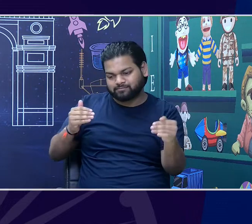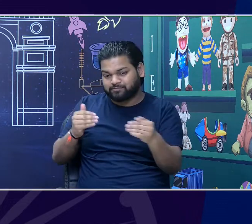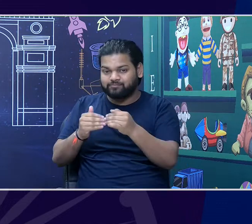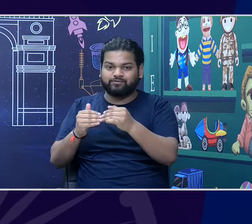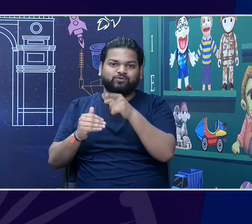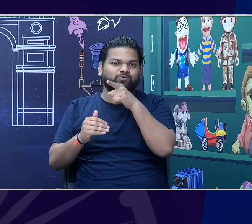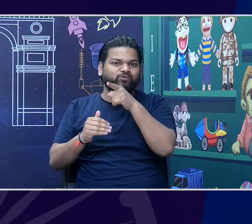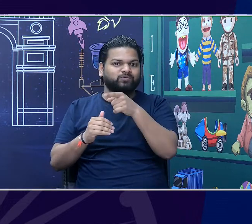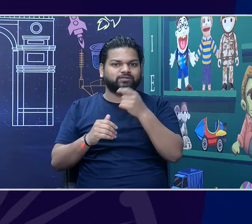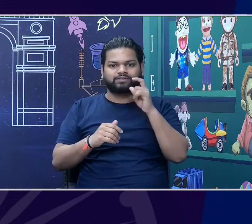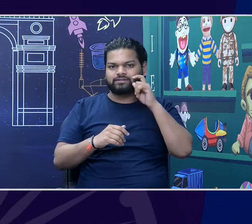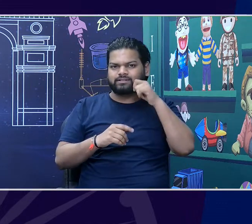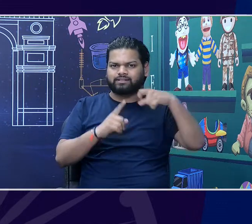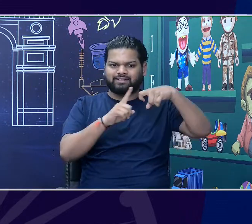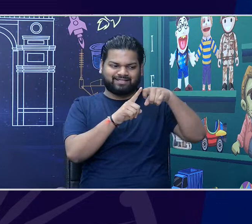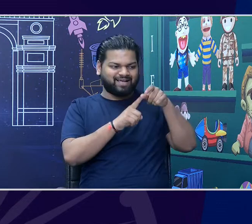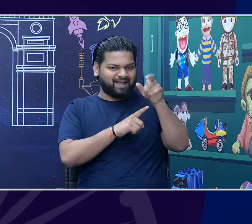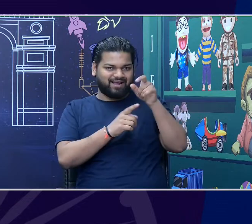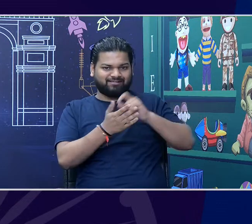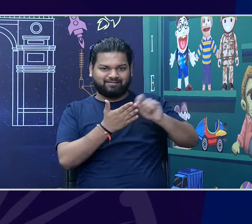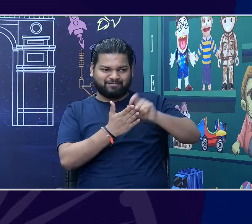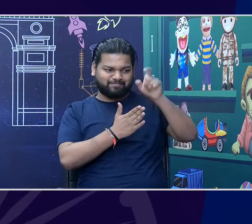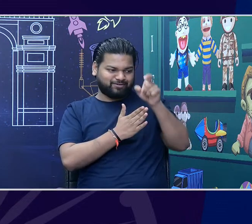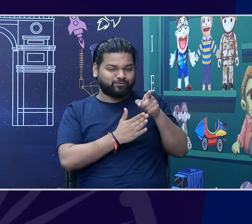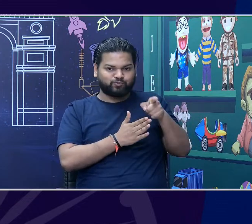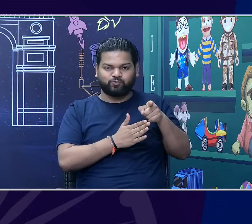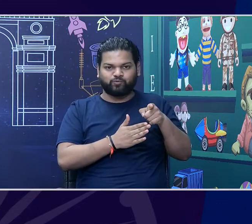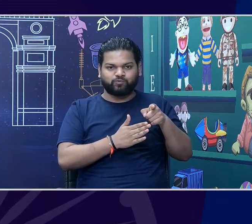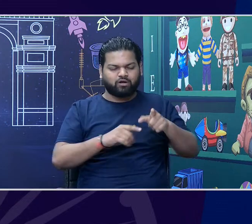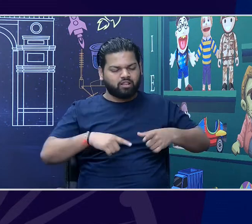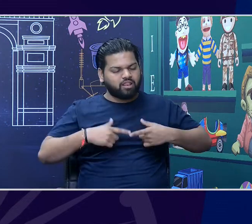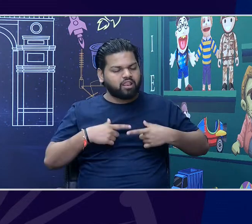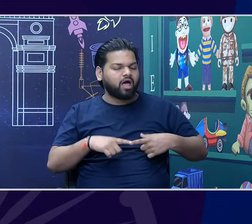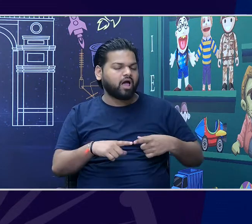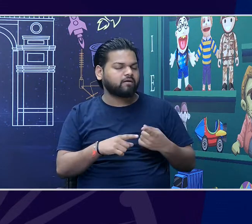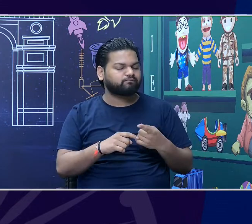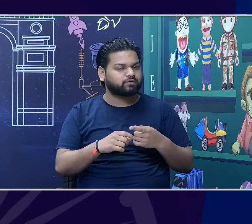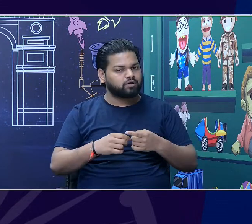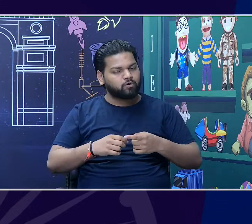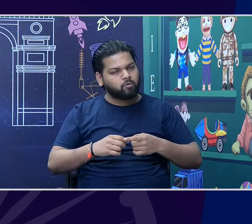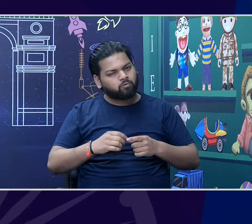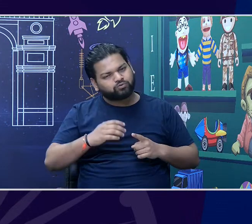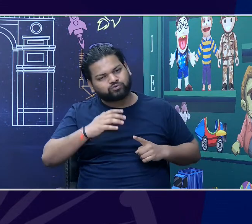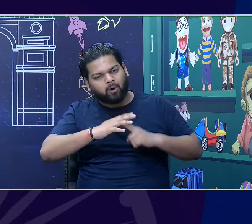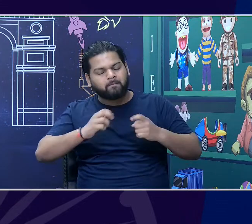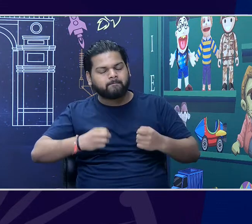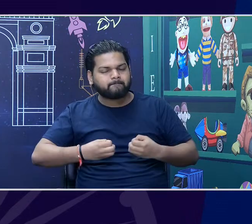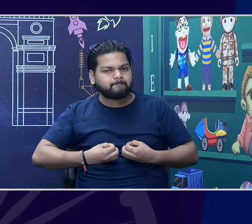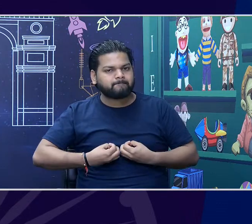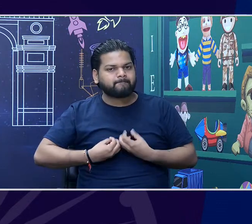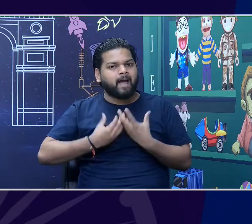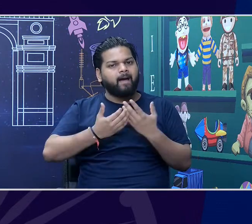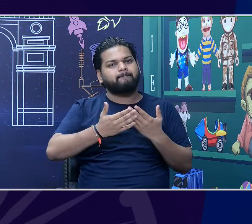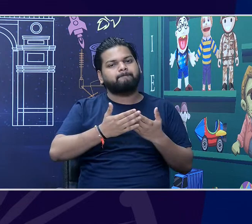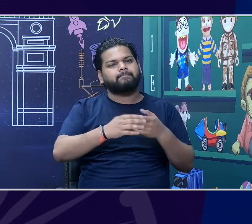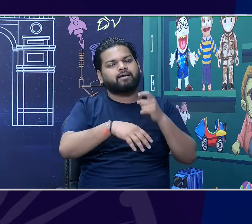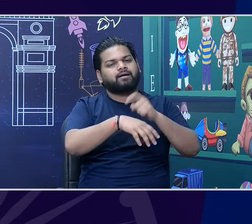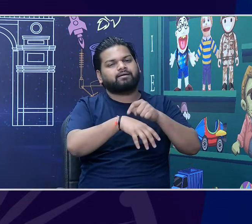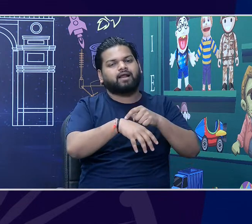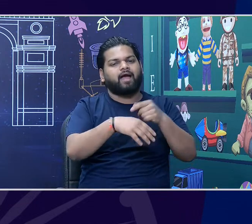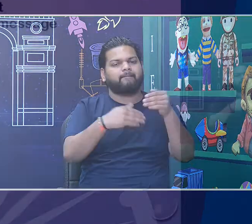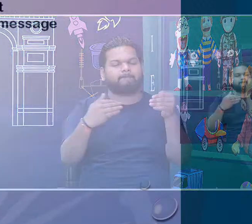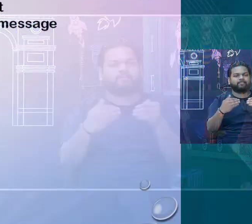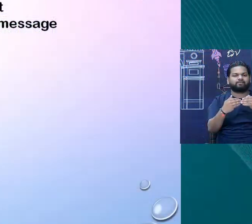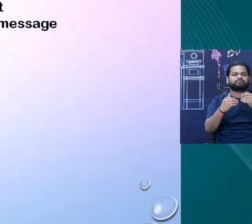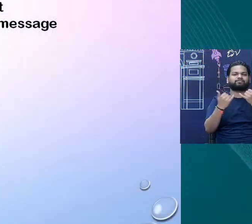him. Yes. All right. So what's next for the students in this wonderful and interesting session? All right. So we have a